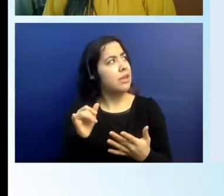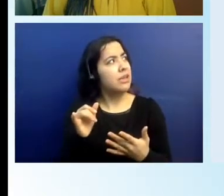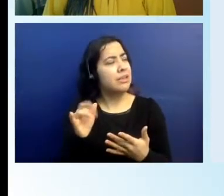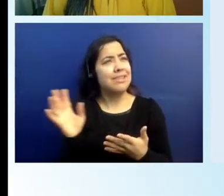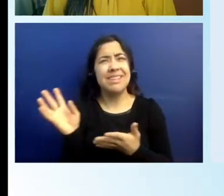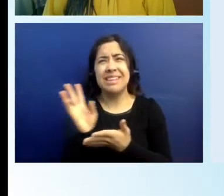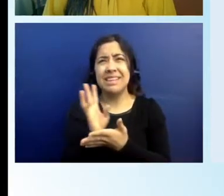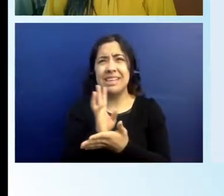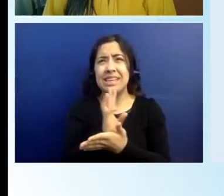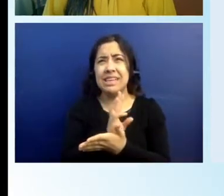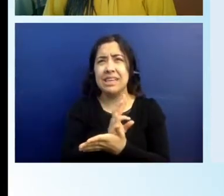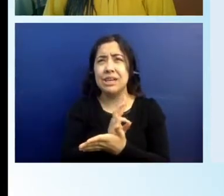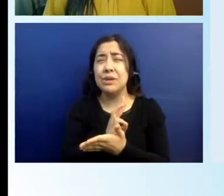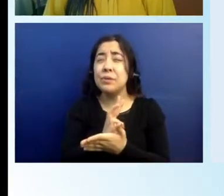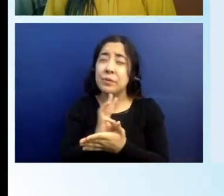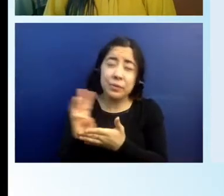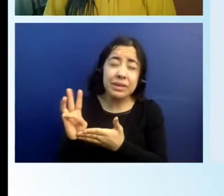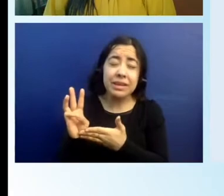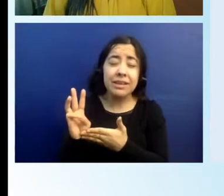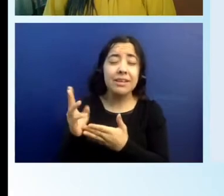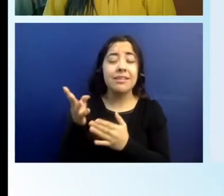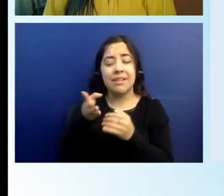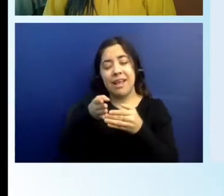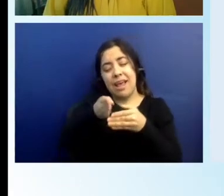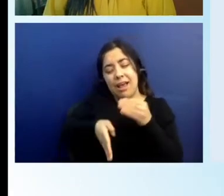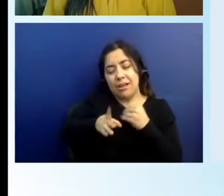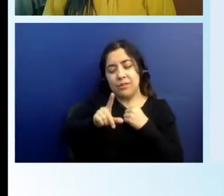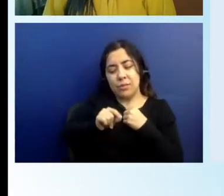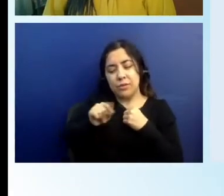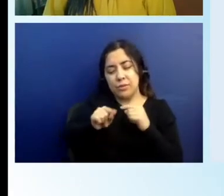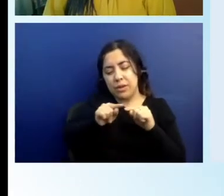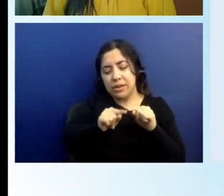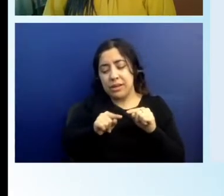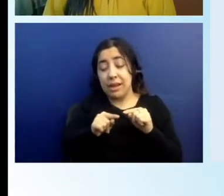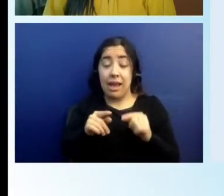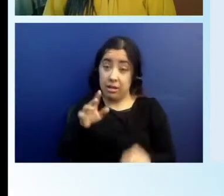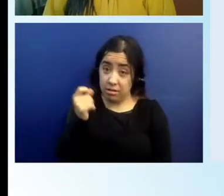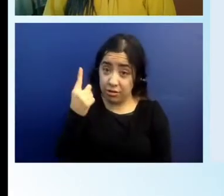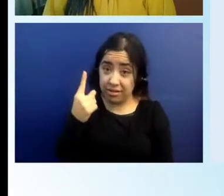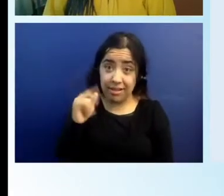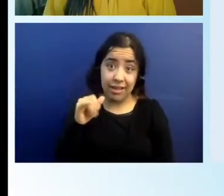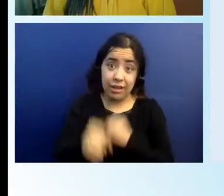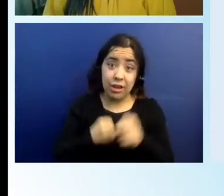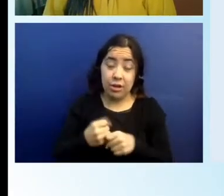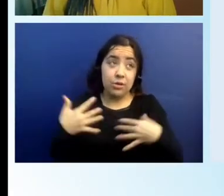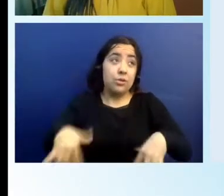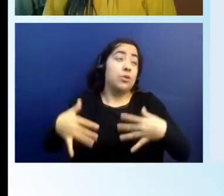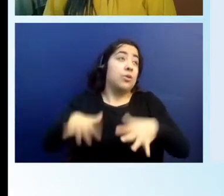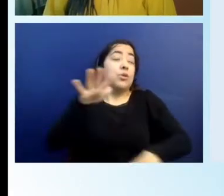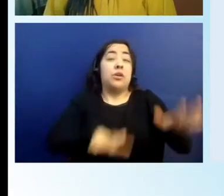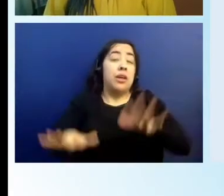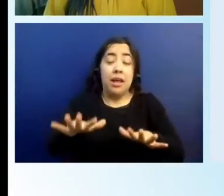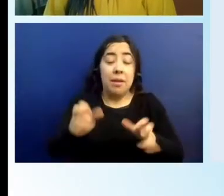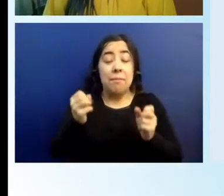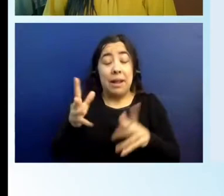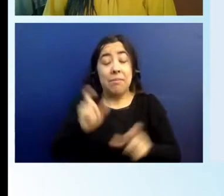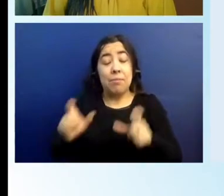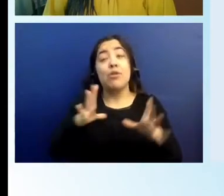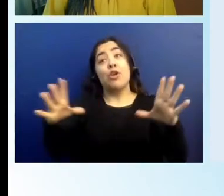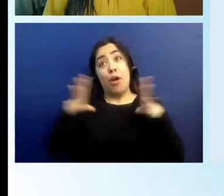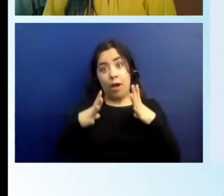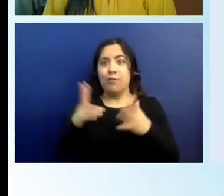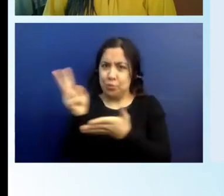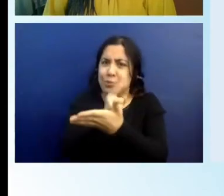in the end of 2020, and given the year that we had, a lot of people really just took about 2 weeks off. So